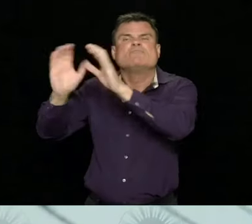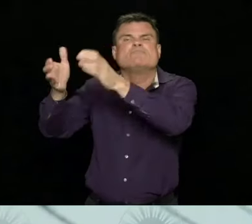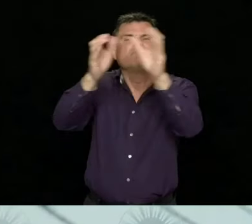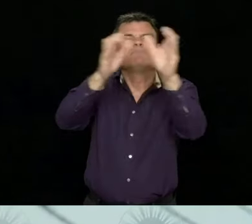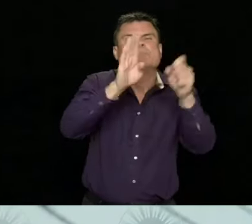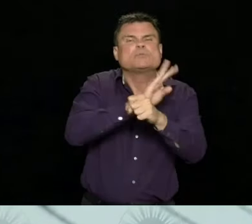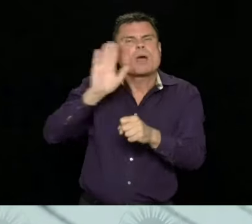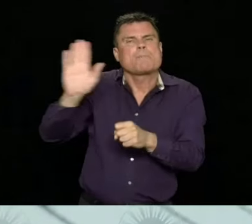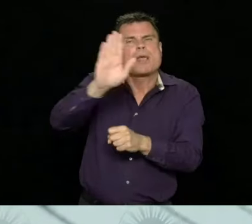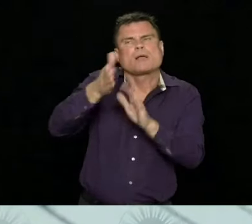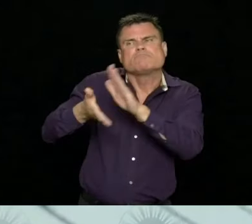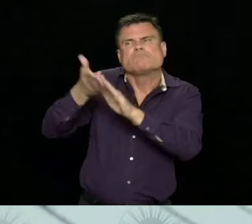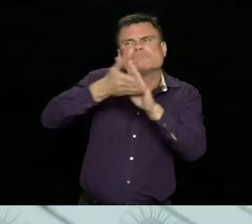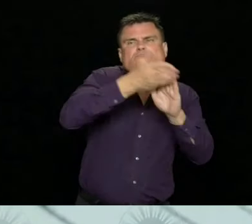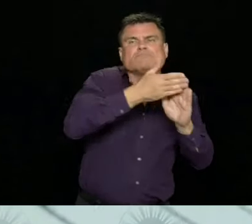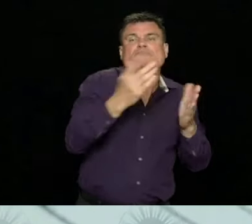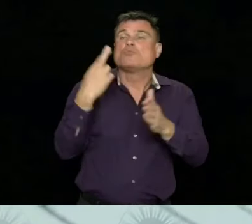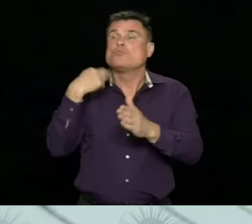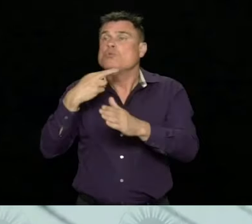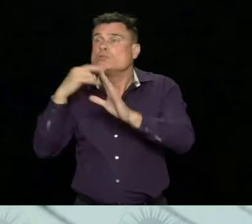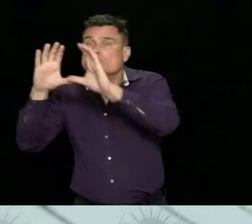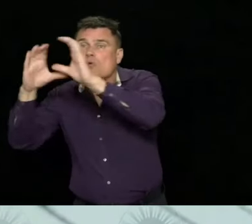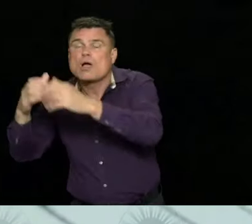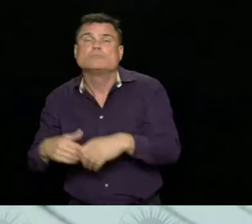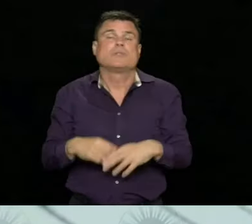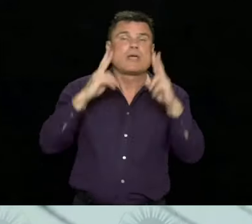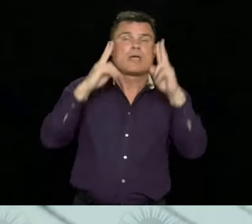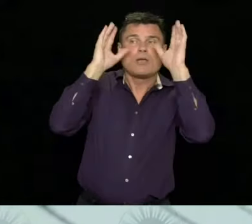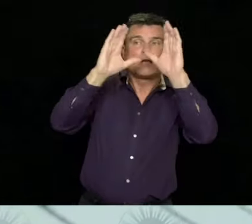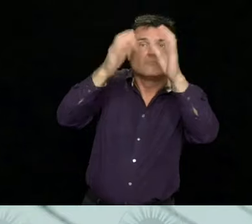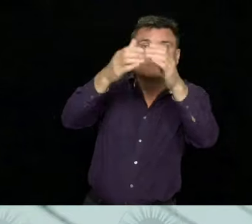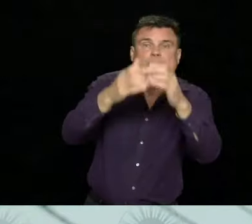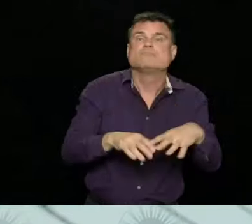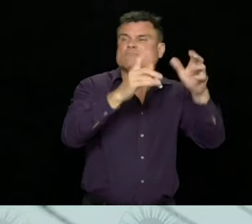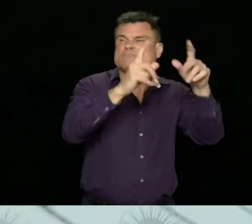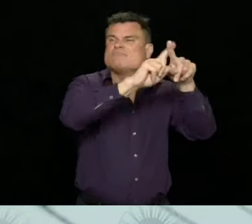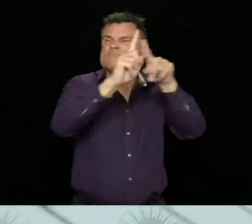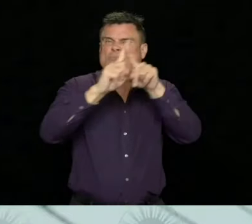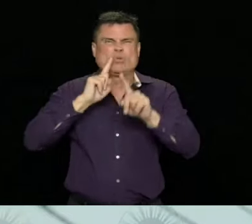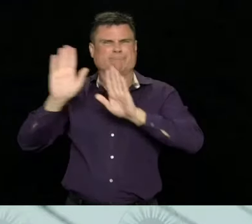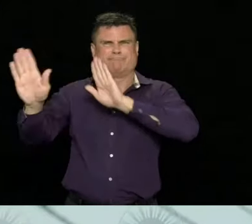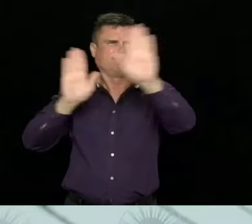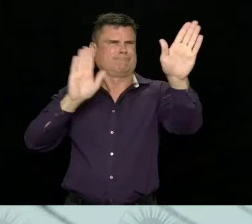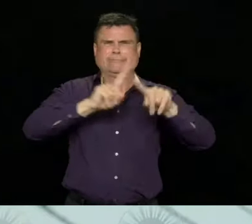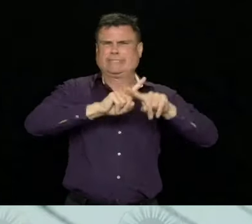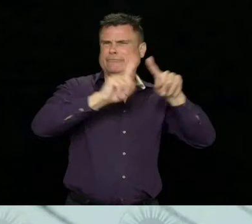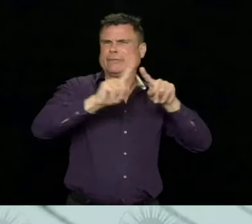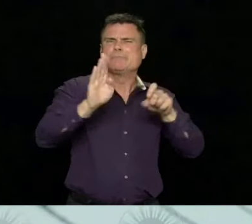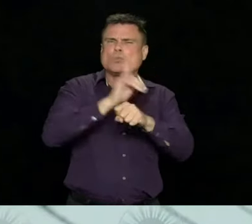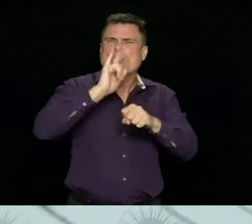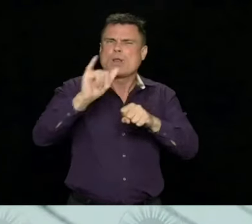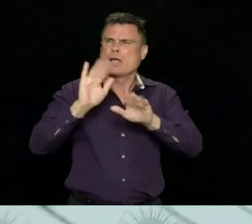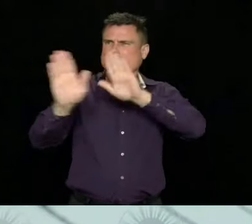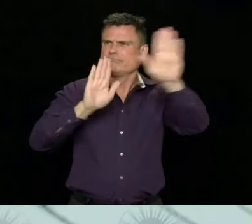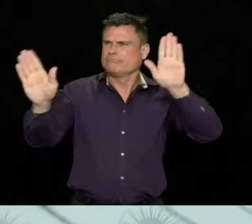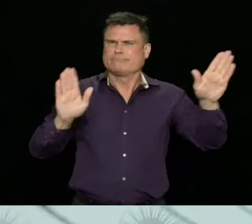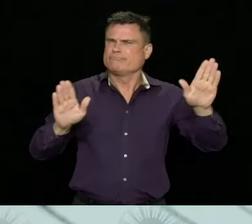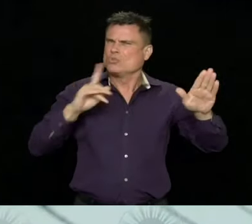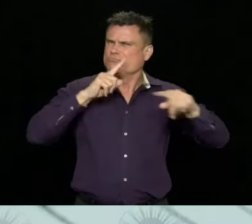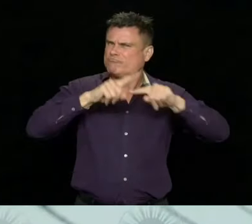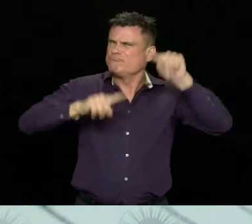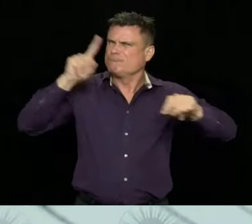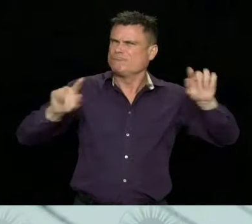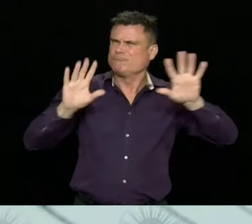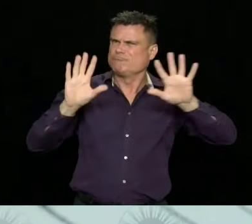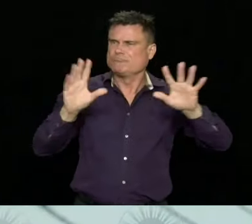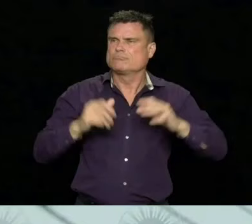and the restaurants, again, they are different. They have different needs for individually. And I think the WorkSafeBC, along